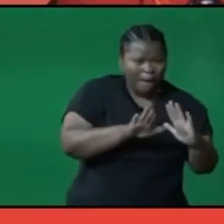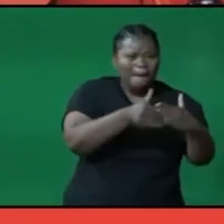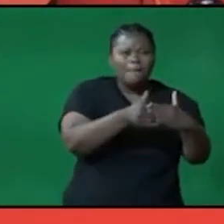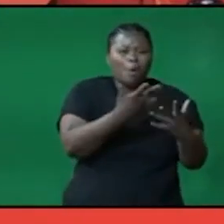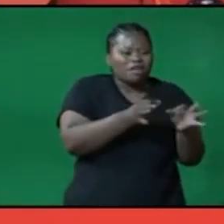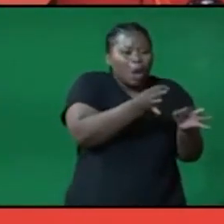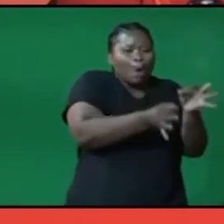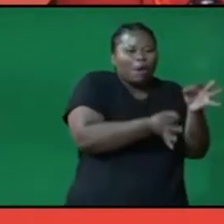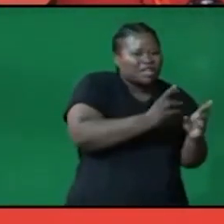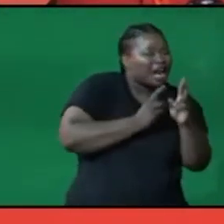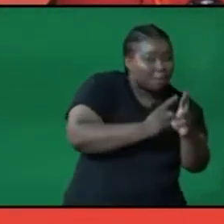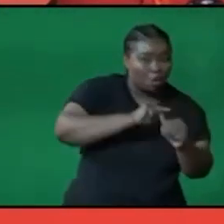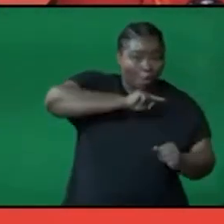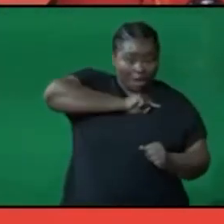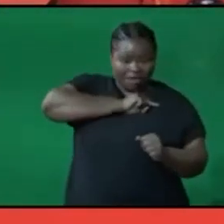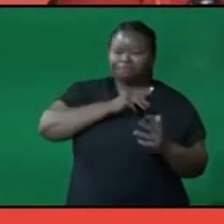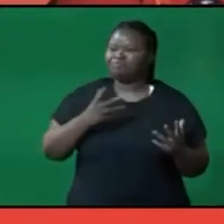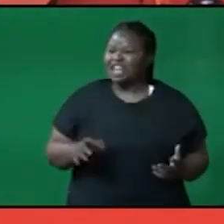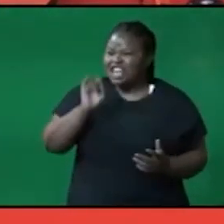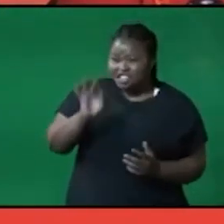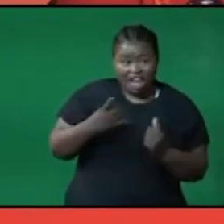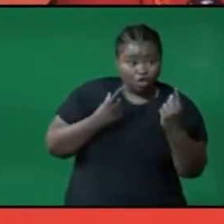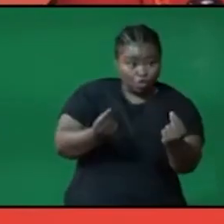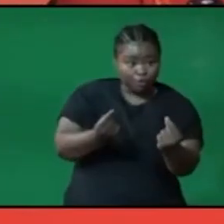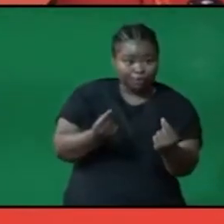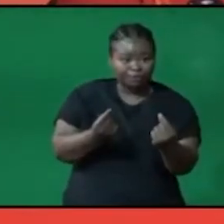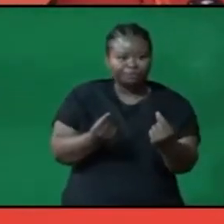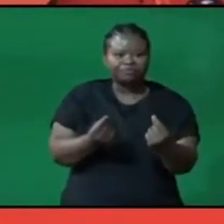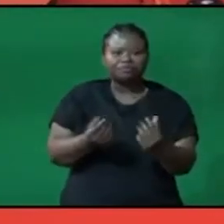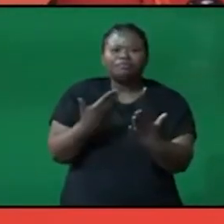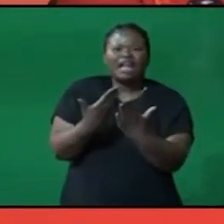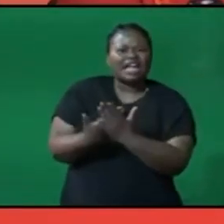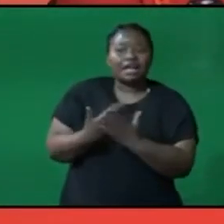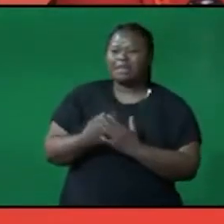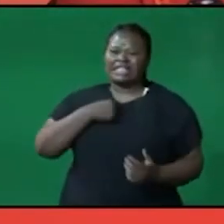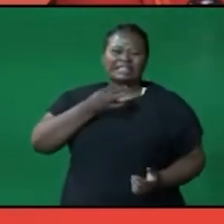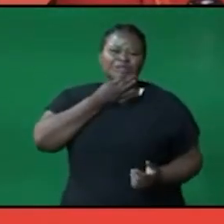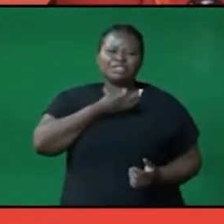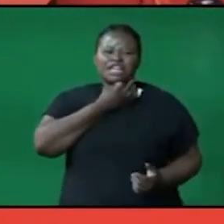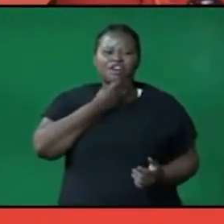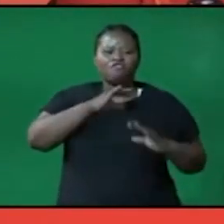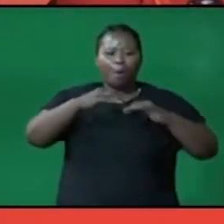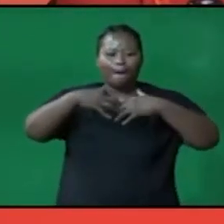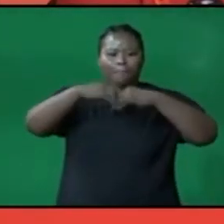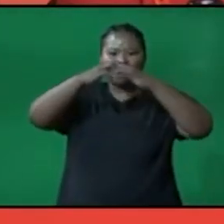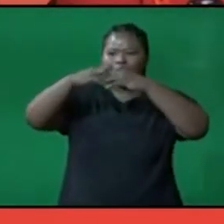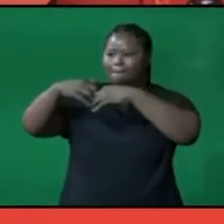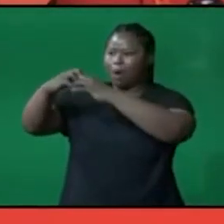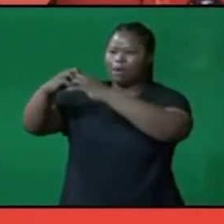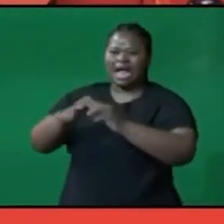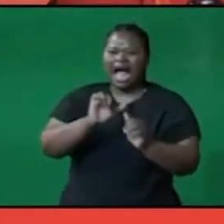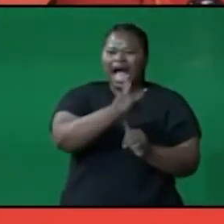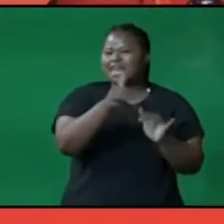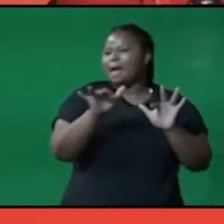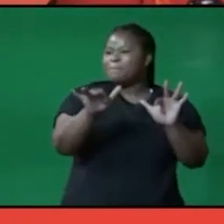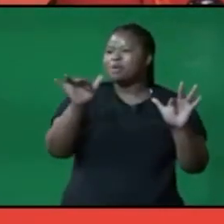the political report because if I did, I would have been accused of promoting certain individuals